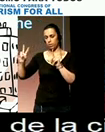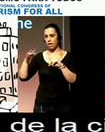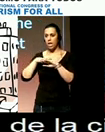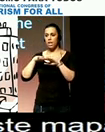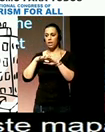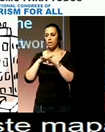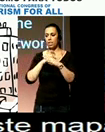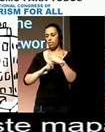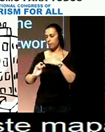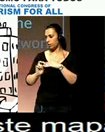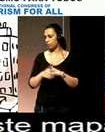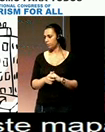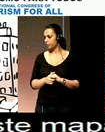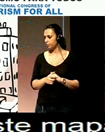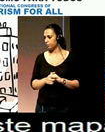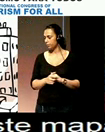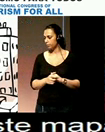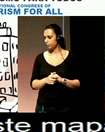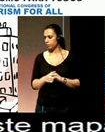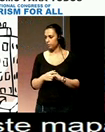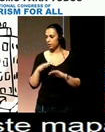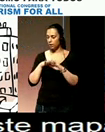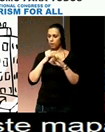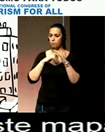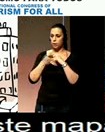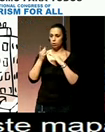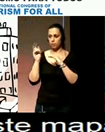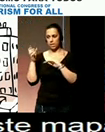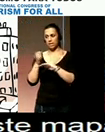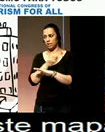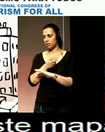The railways converge into the historical center.